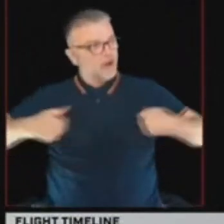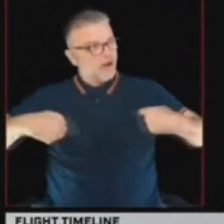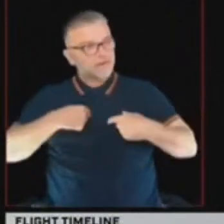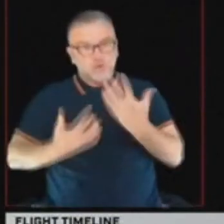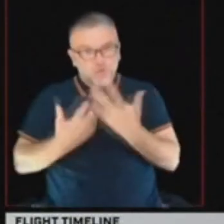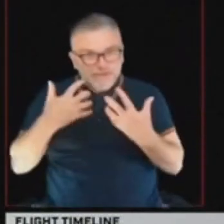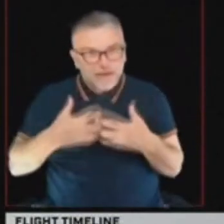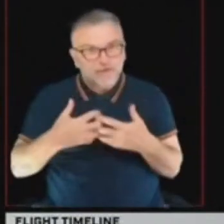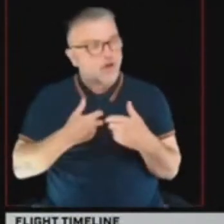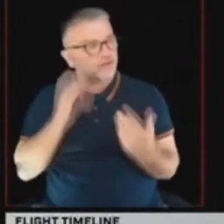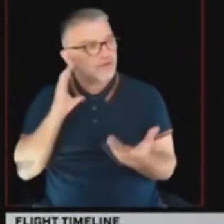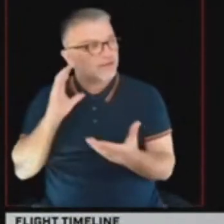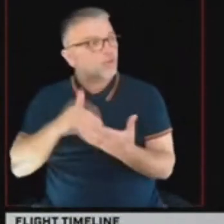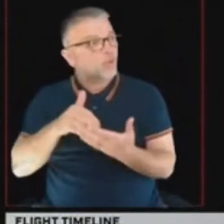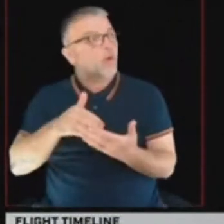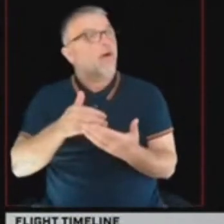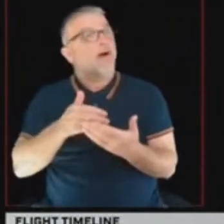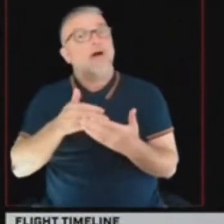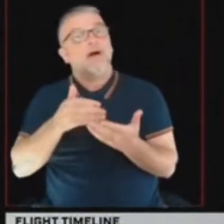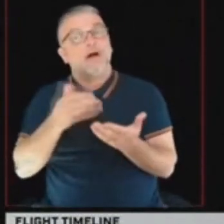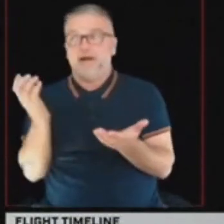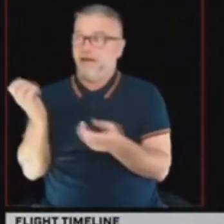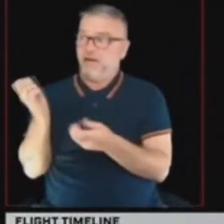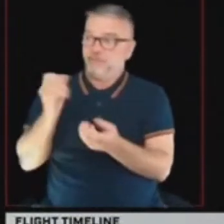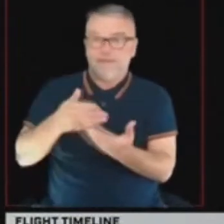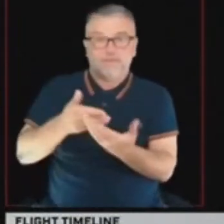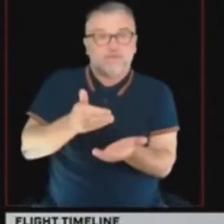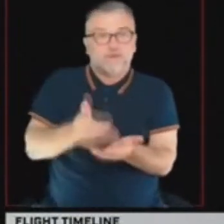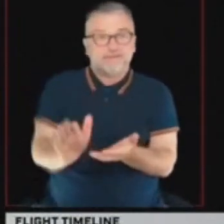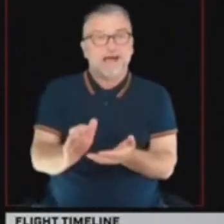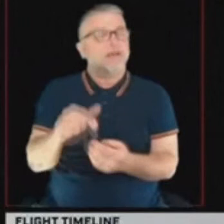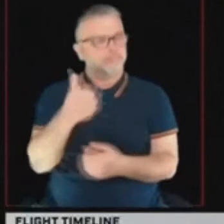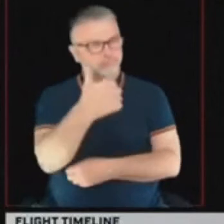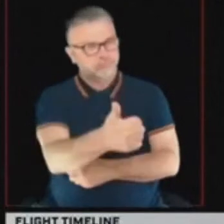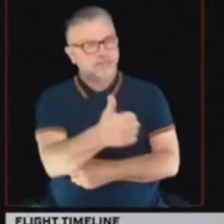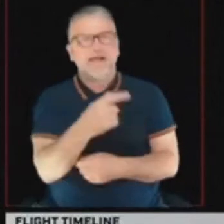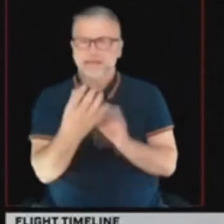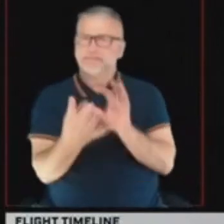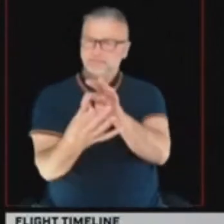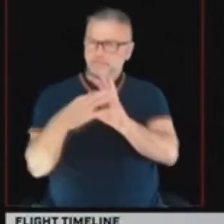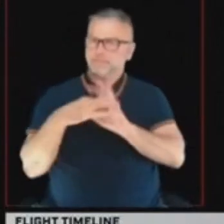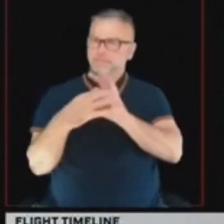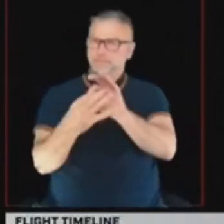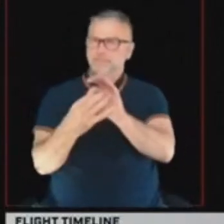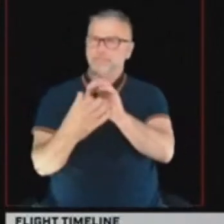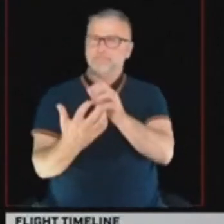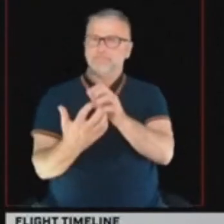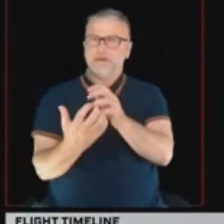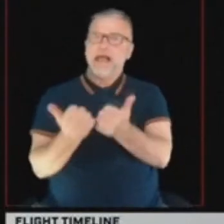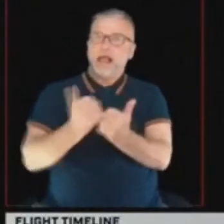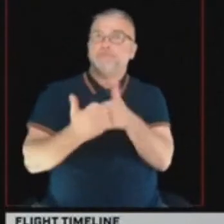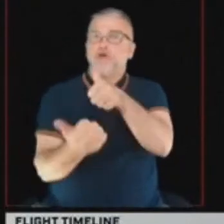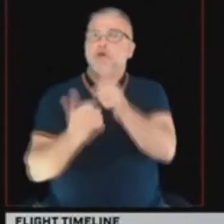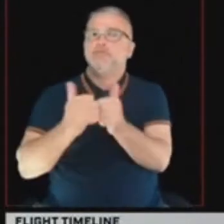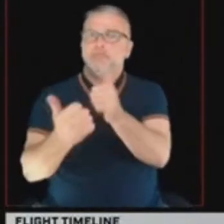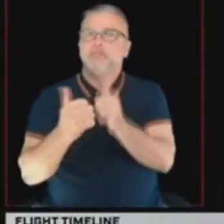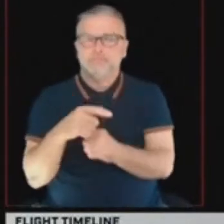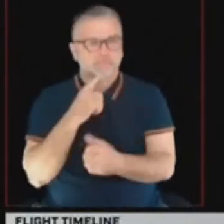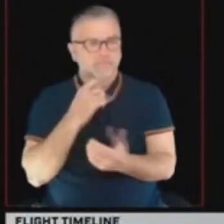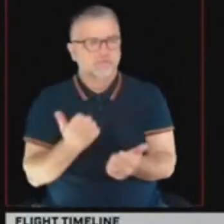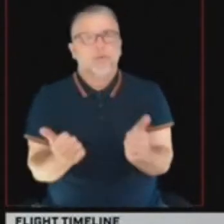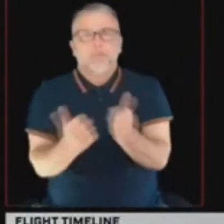come to the market. So it definitely is, it's a symbiotic relationship that I think fosters and supports both